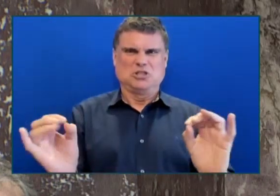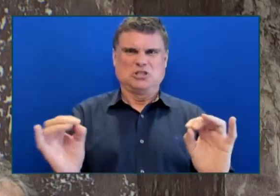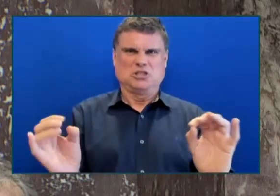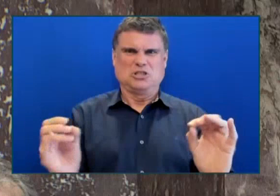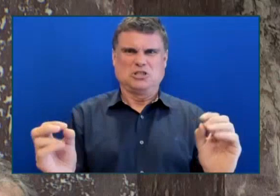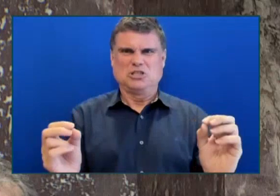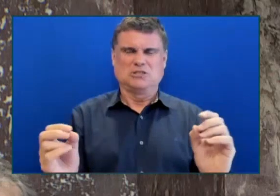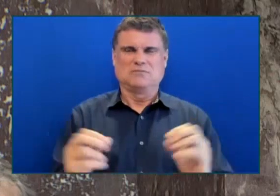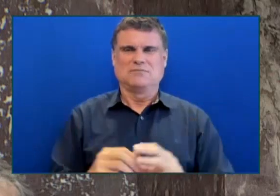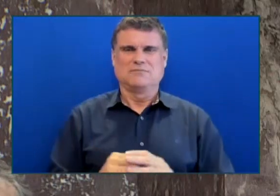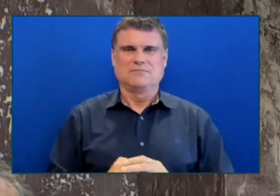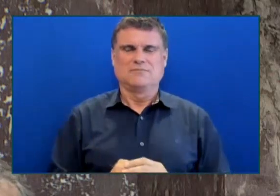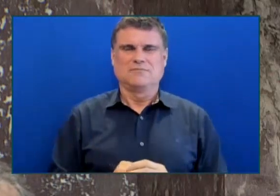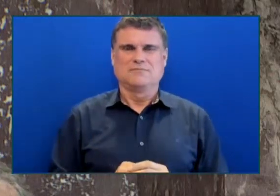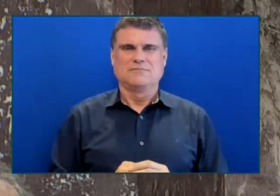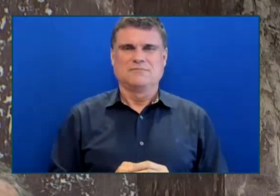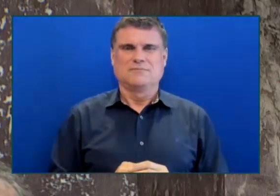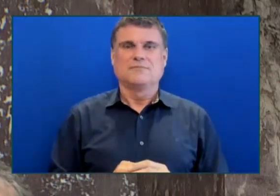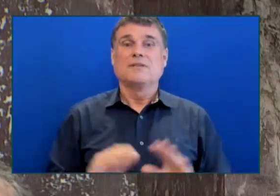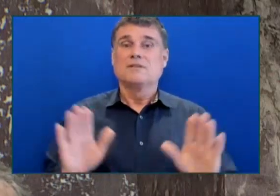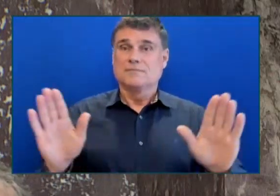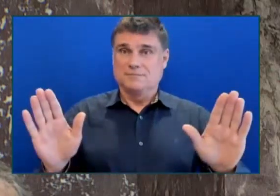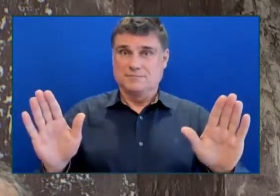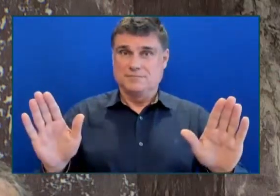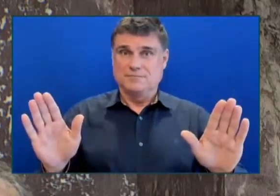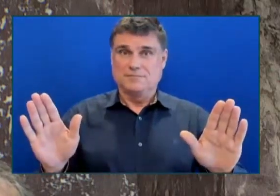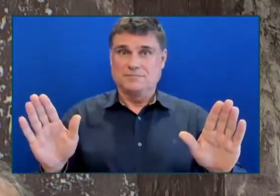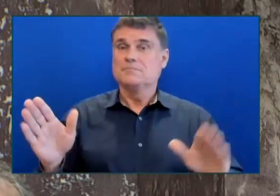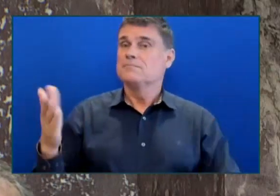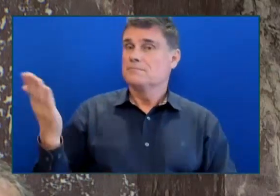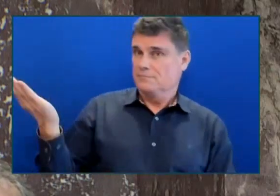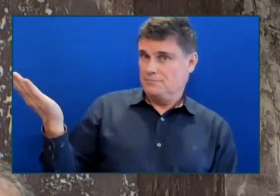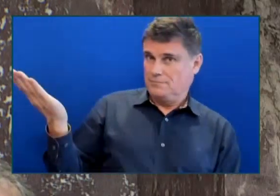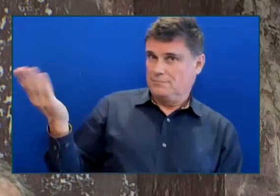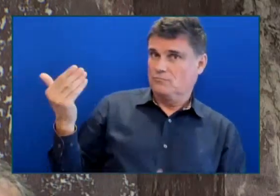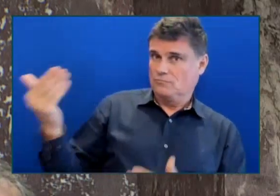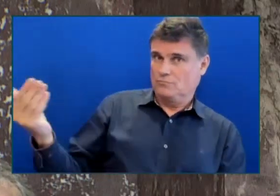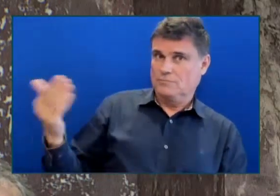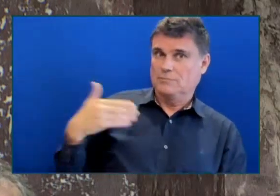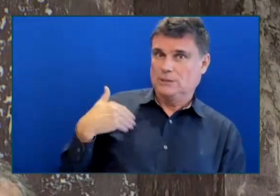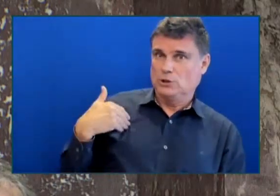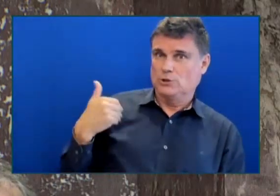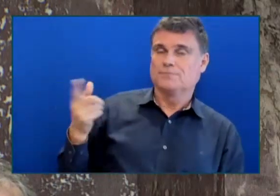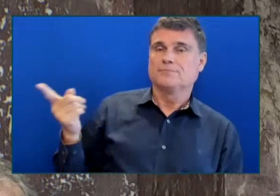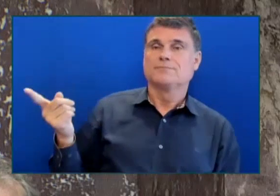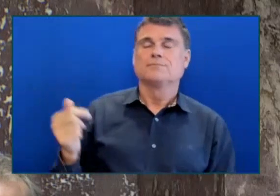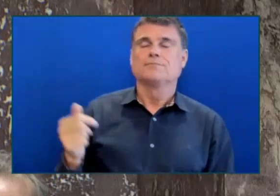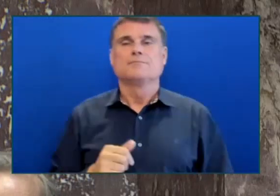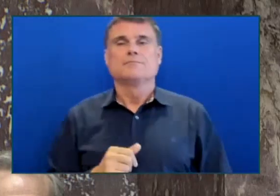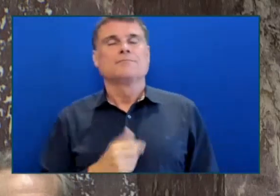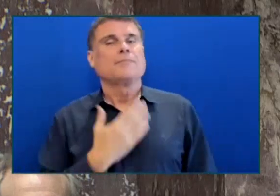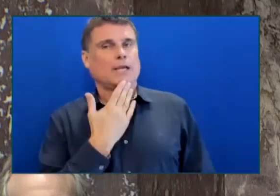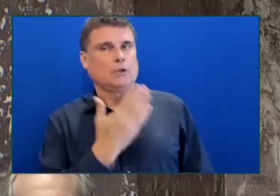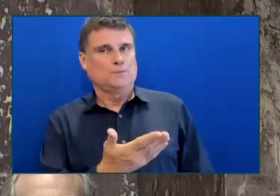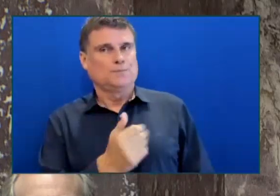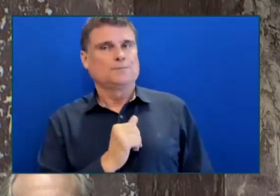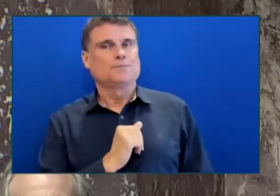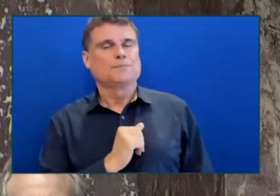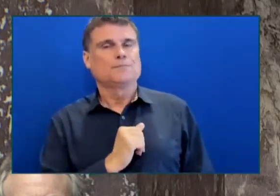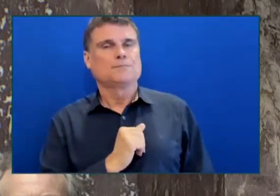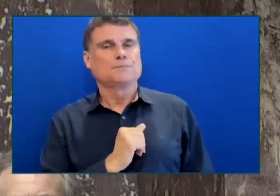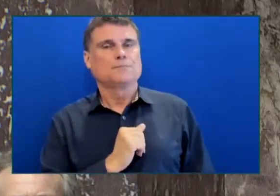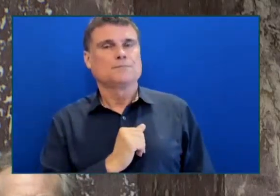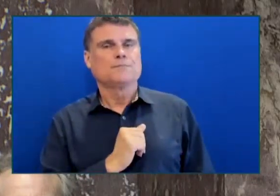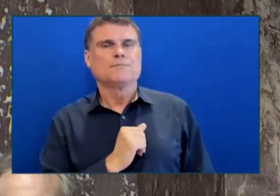Minister will continue. Thank you so much, Honourable Speaker. Again, Honourable Speaker, we had a forensic investigation, a very thorough